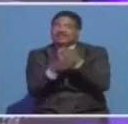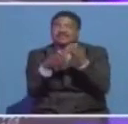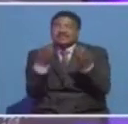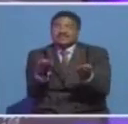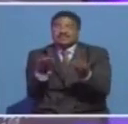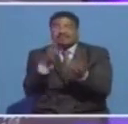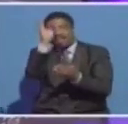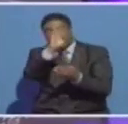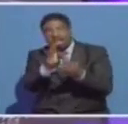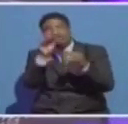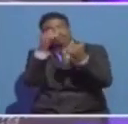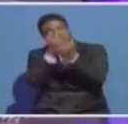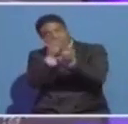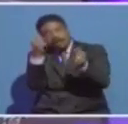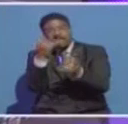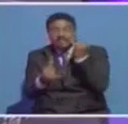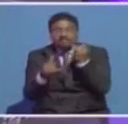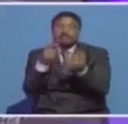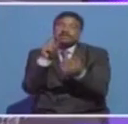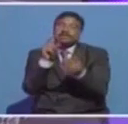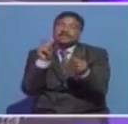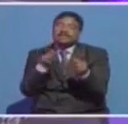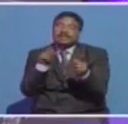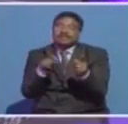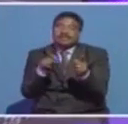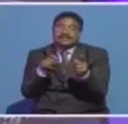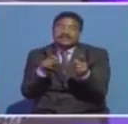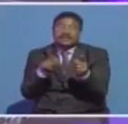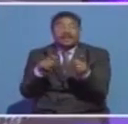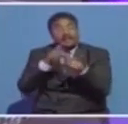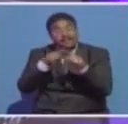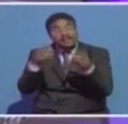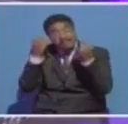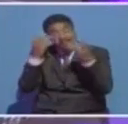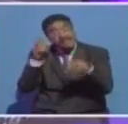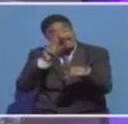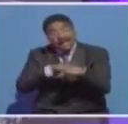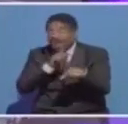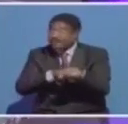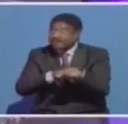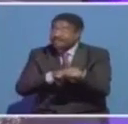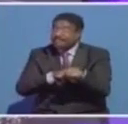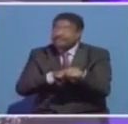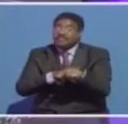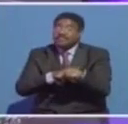the crack is attended to there and then. But we seem to neglect simple things until they,